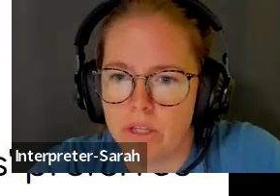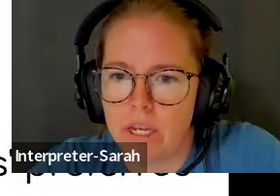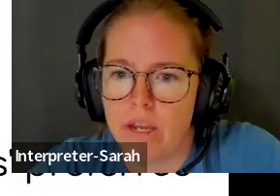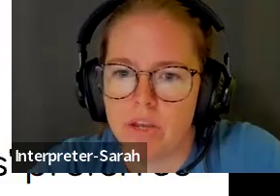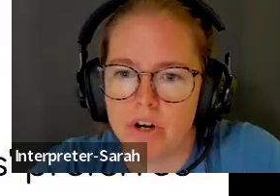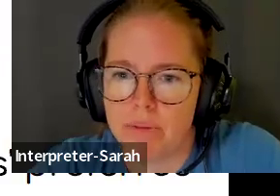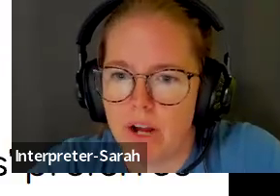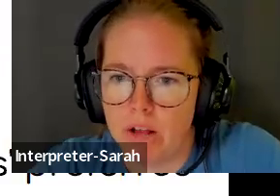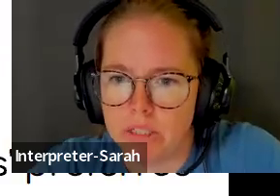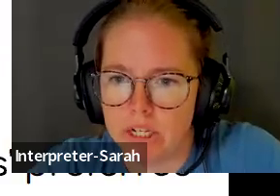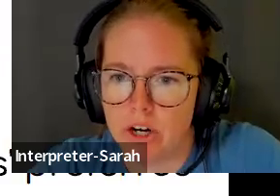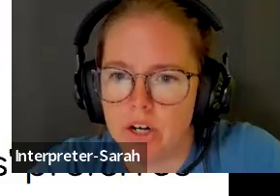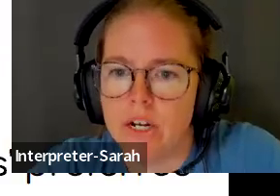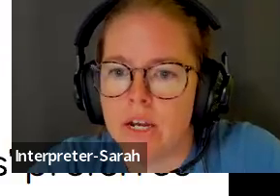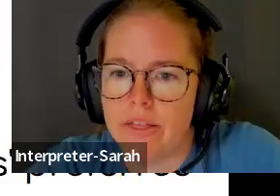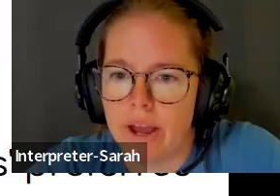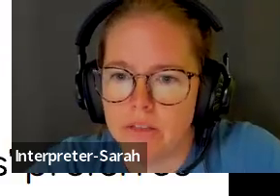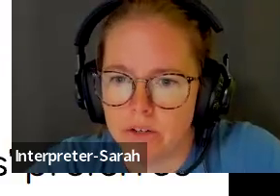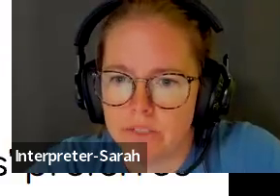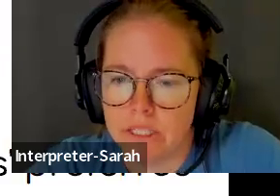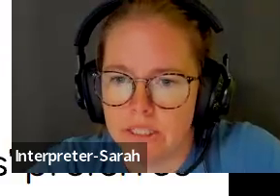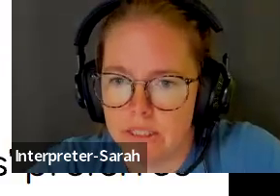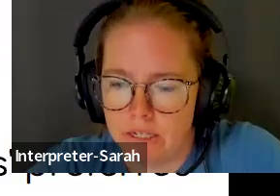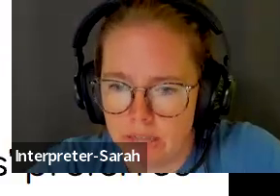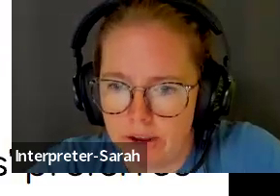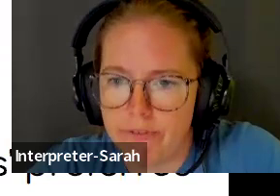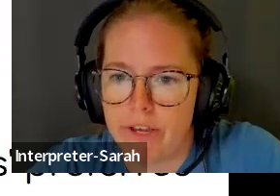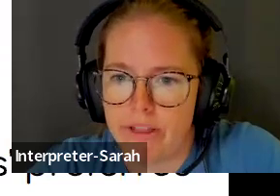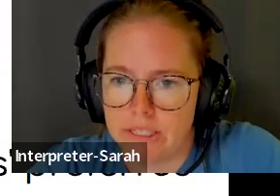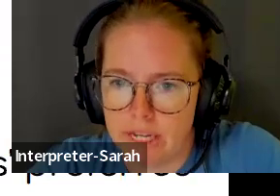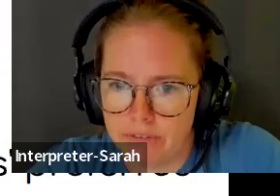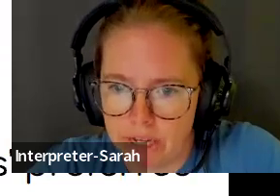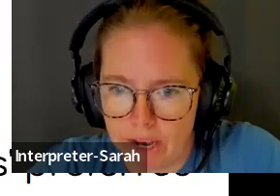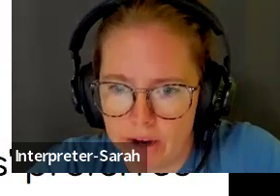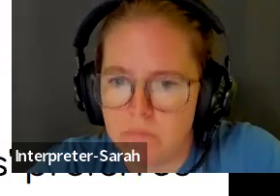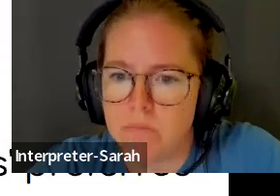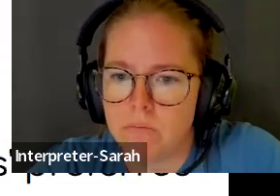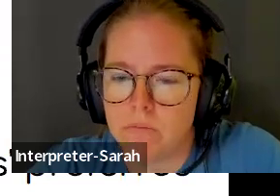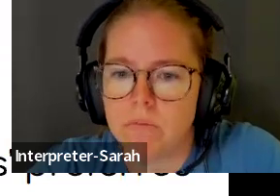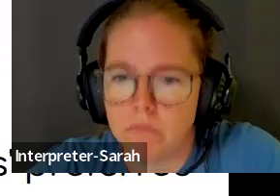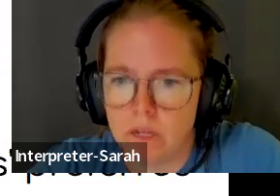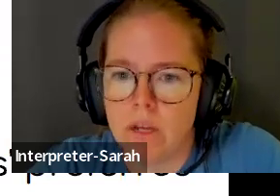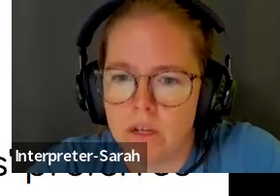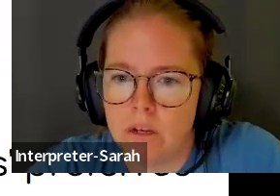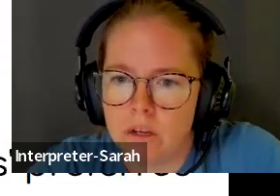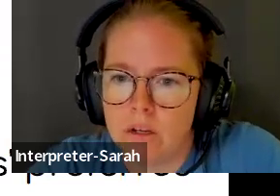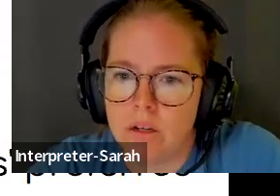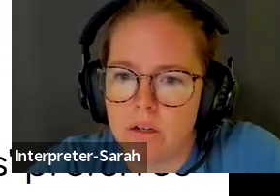being the only community mental health center that services the deaf in the state of Indiana.